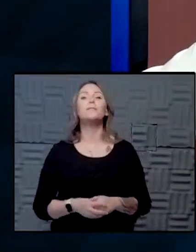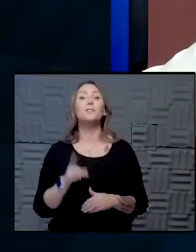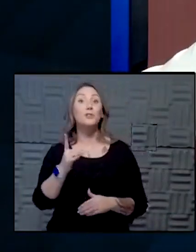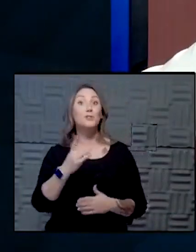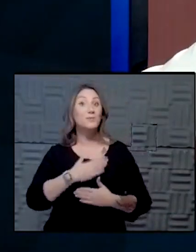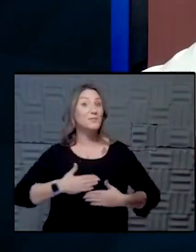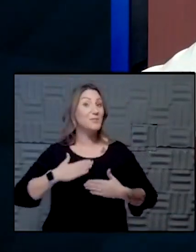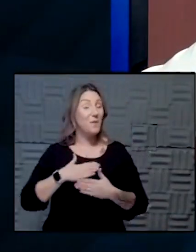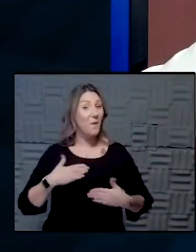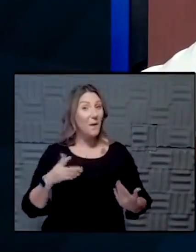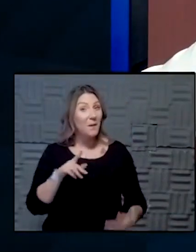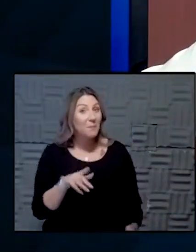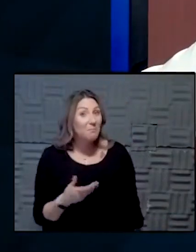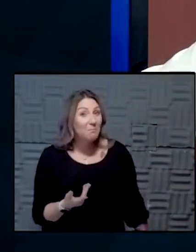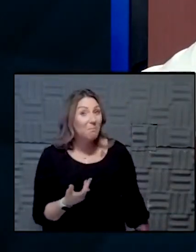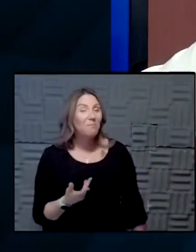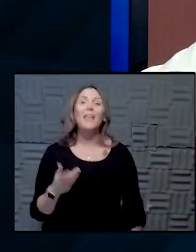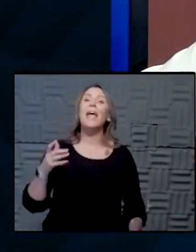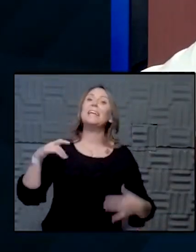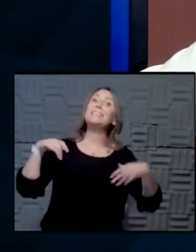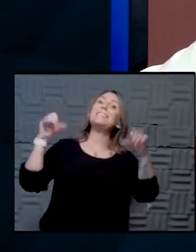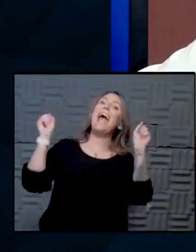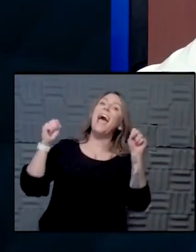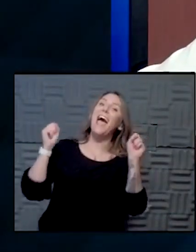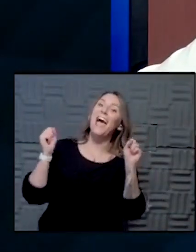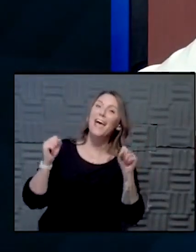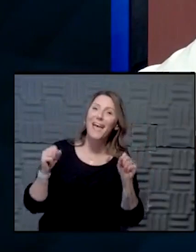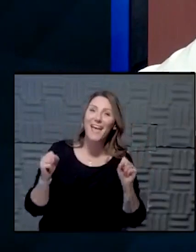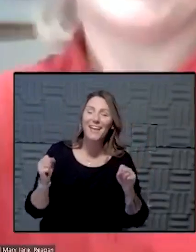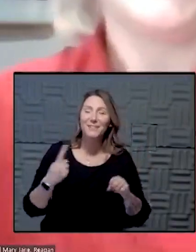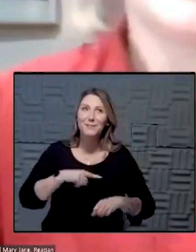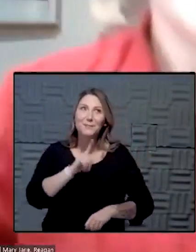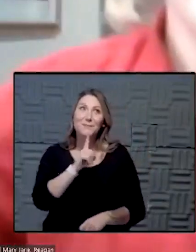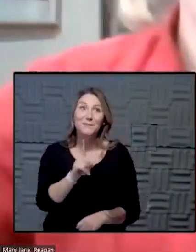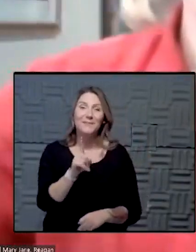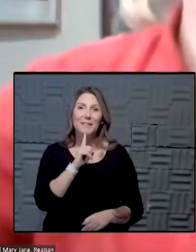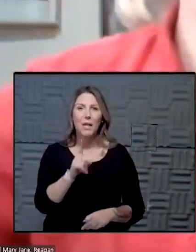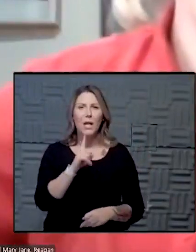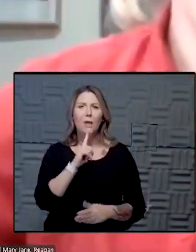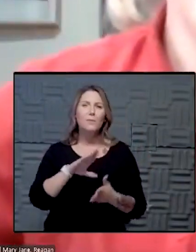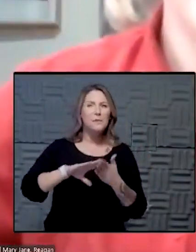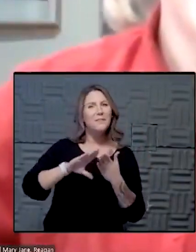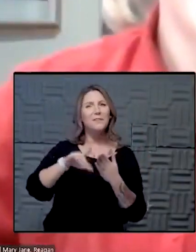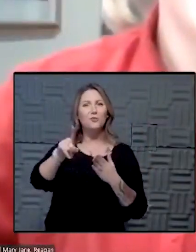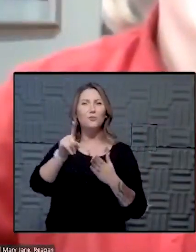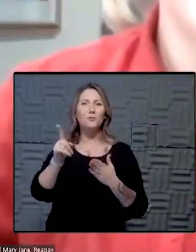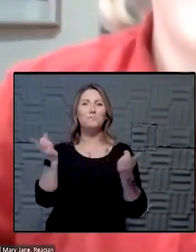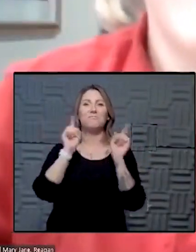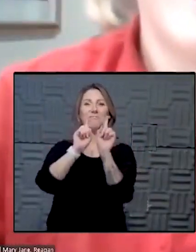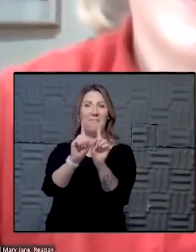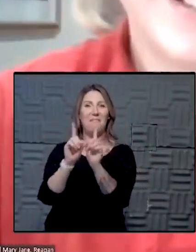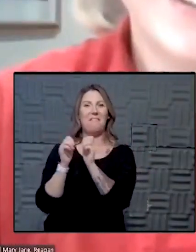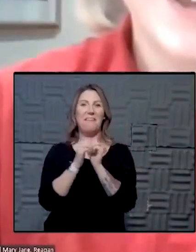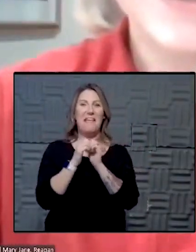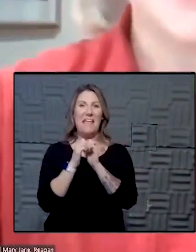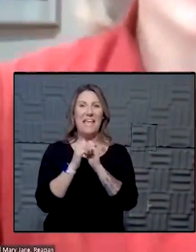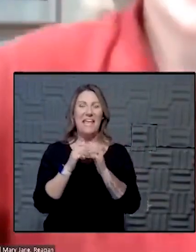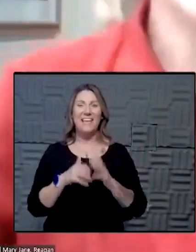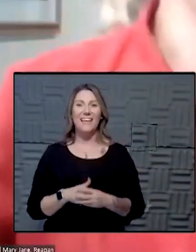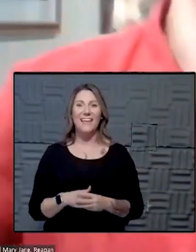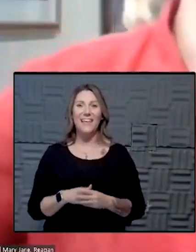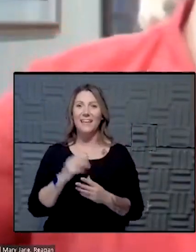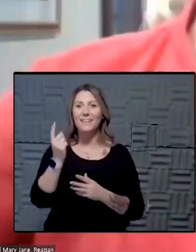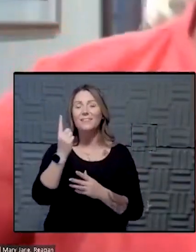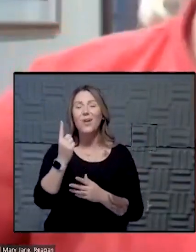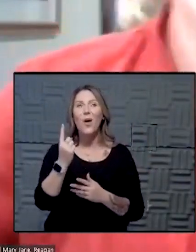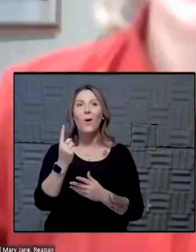doing it, though? Yes. Did it give you an excuse for the two of you to hang out together? It's always nice